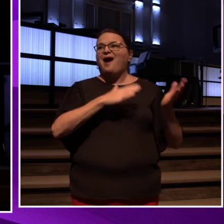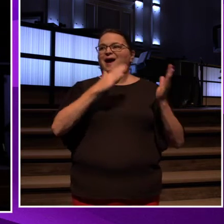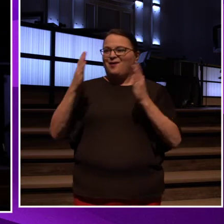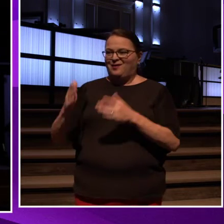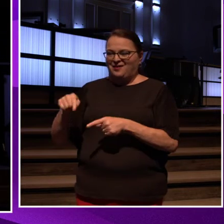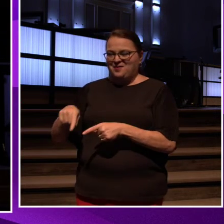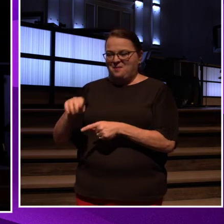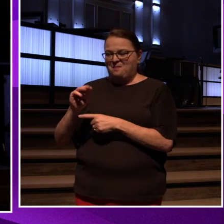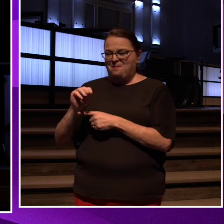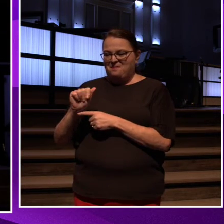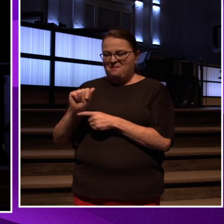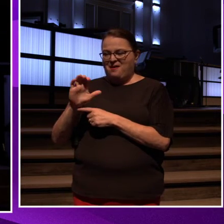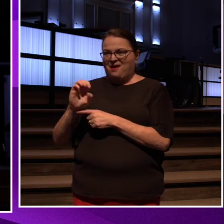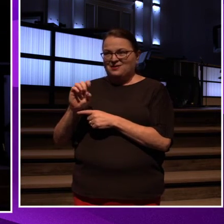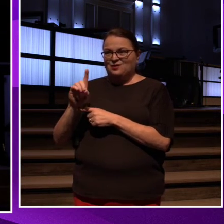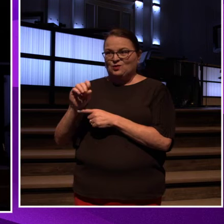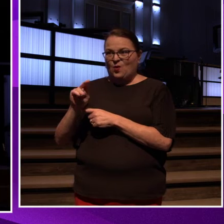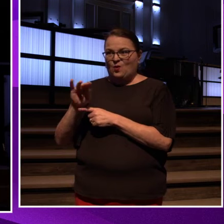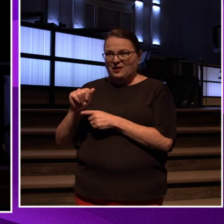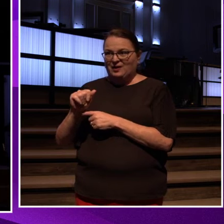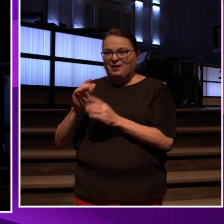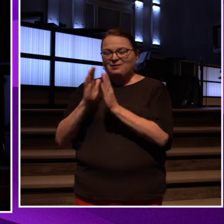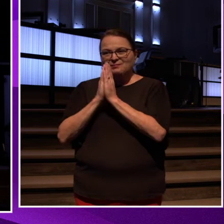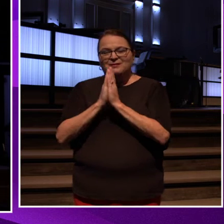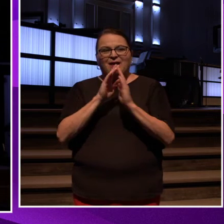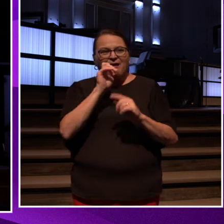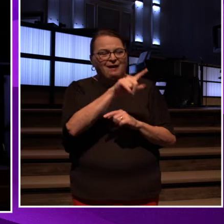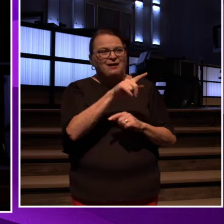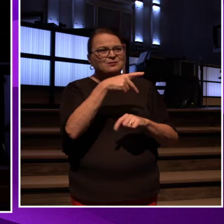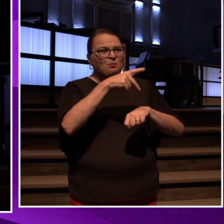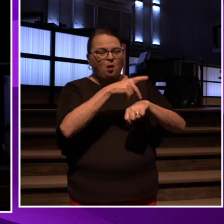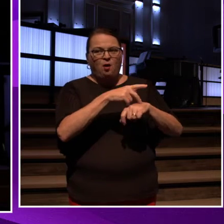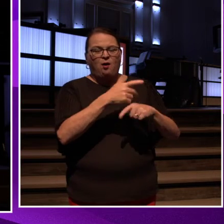Macedonia asking Paul and the missionaries for some help.